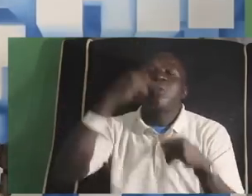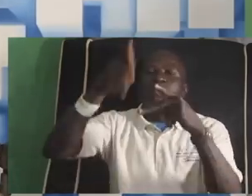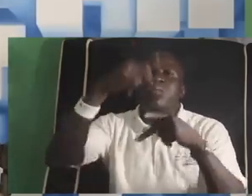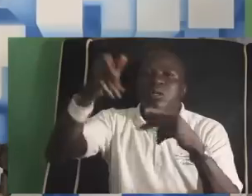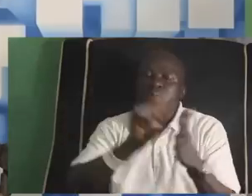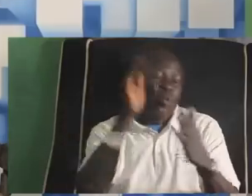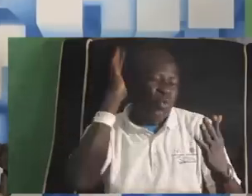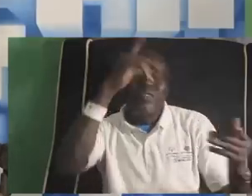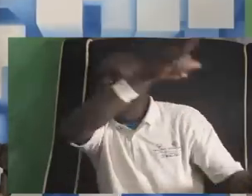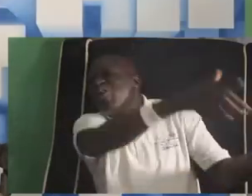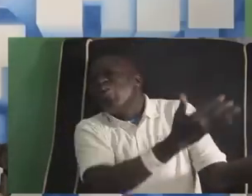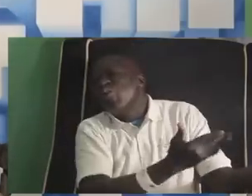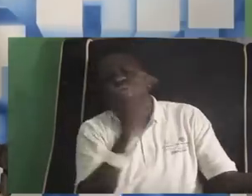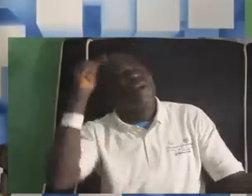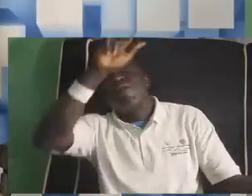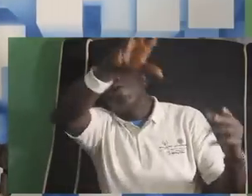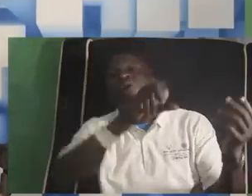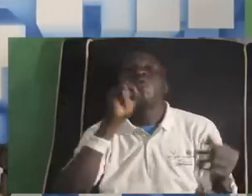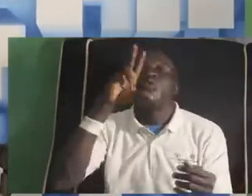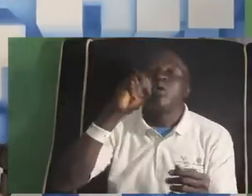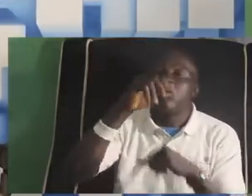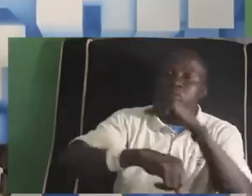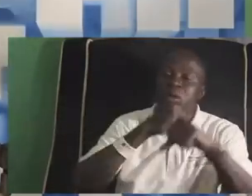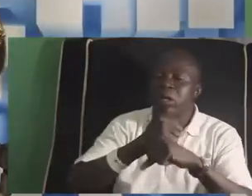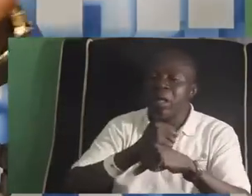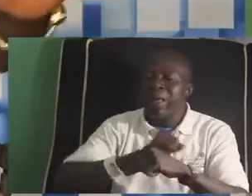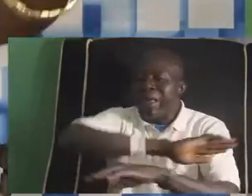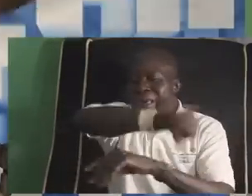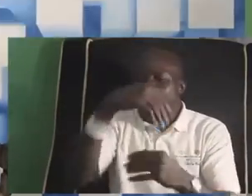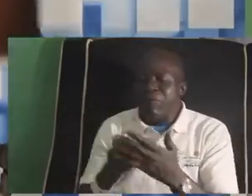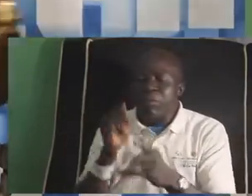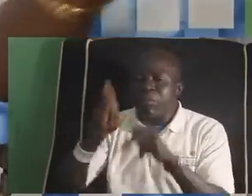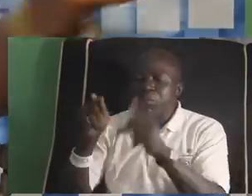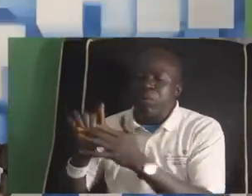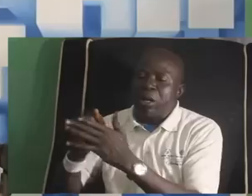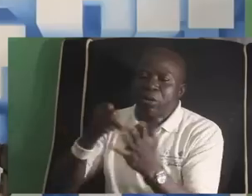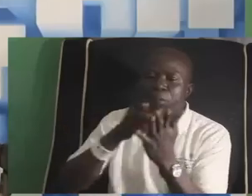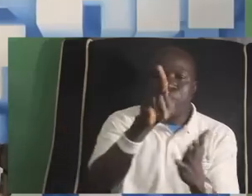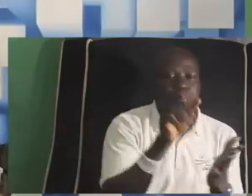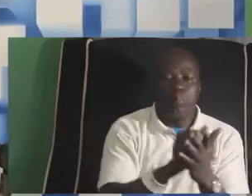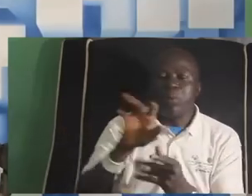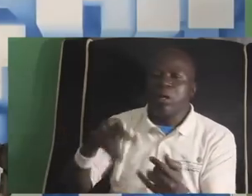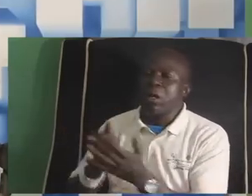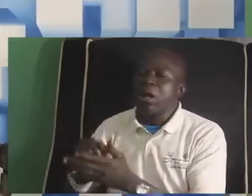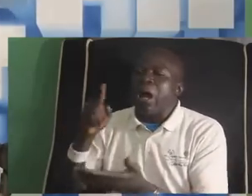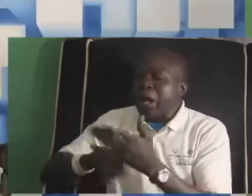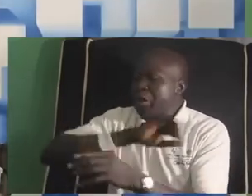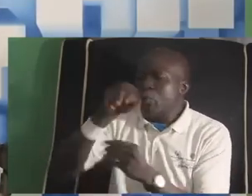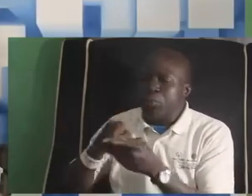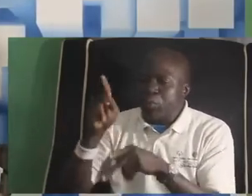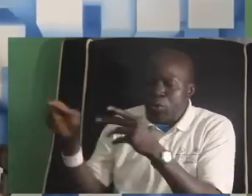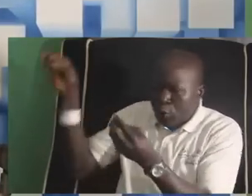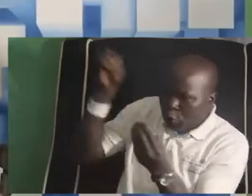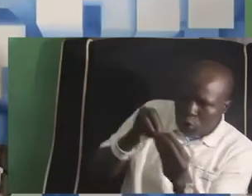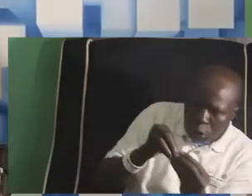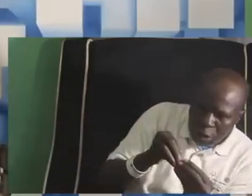years. Promotion shall be waiting for 400 years. God and the but where you think so? Imagine. Oh, the government have to pay. And those of you that